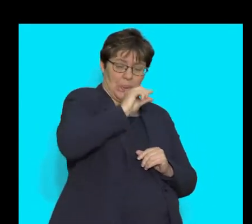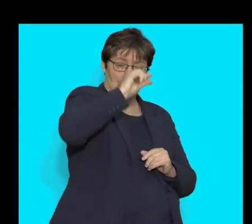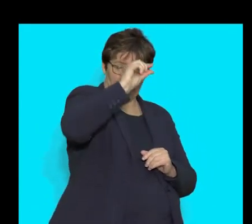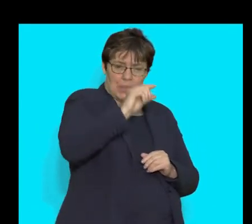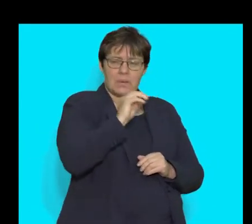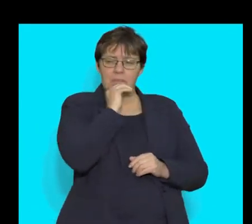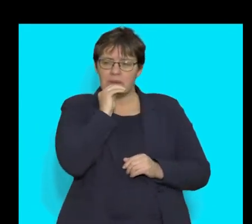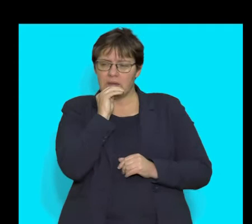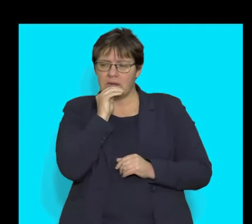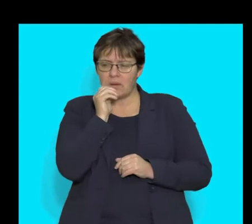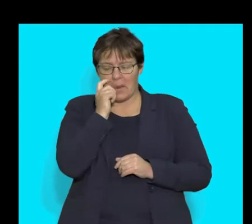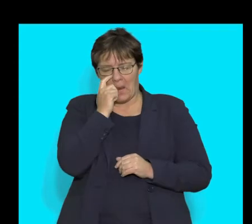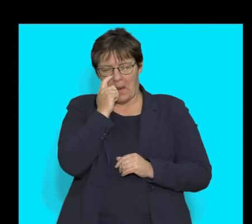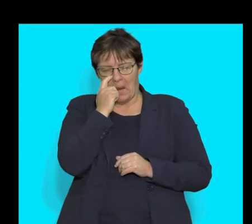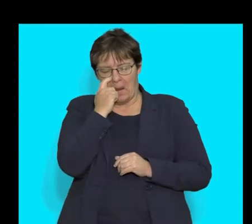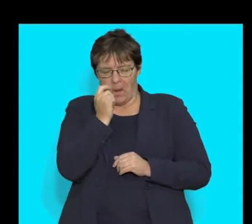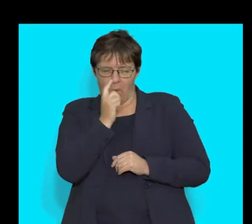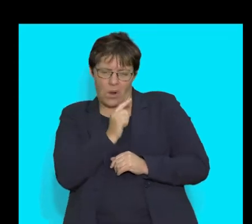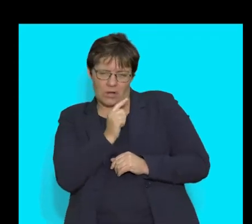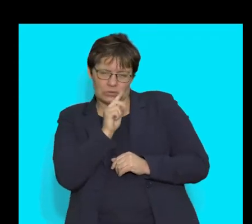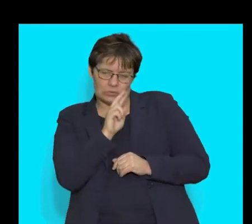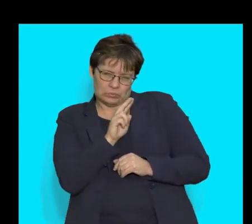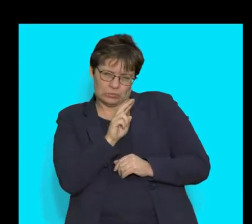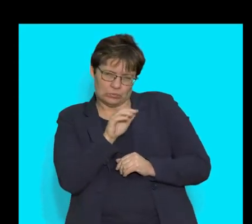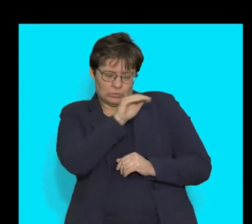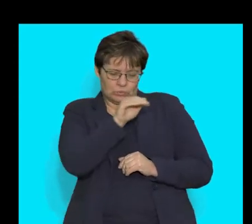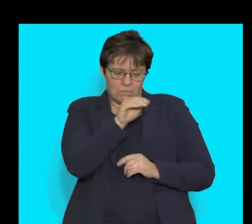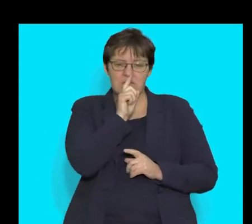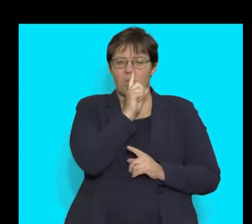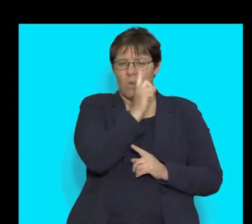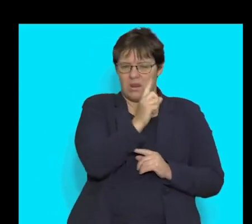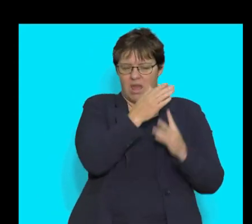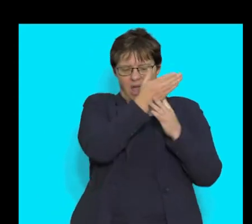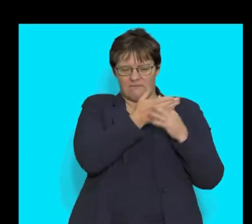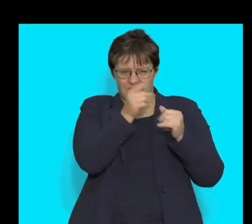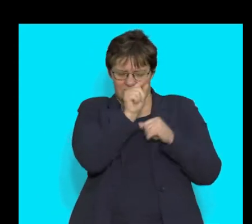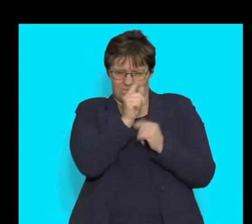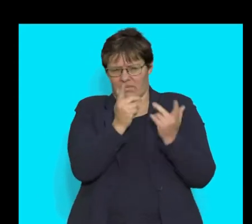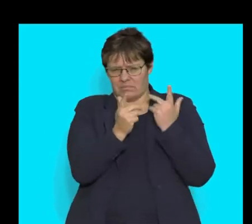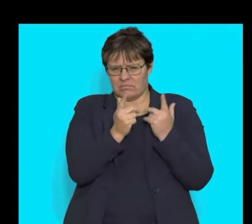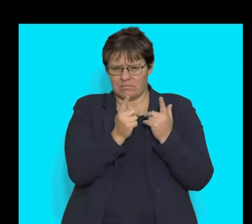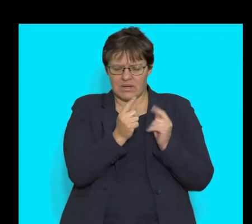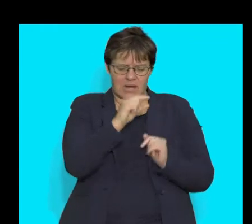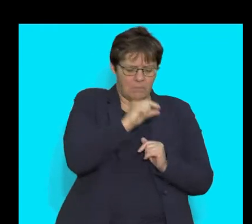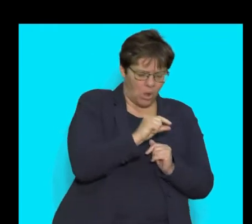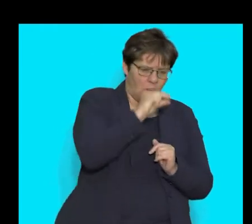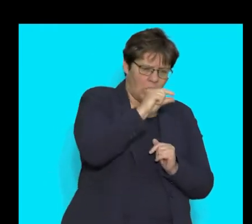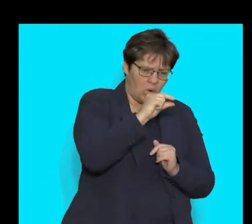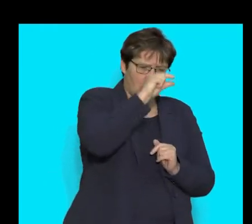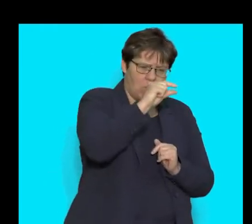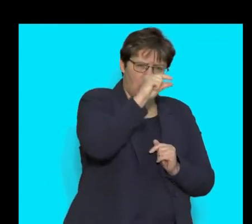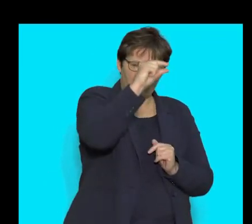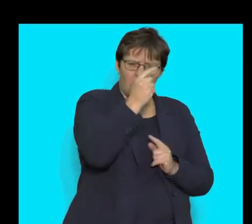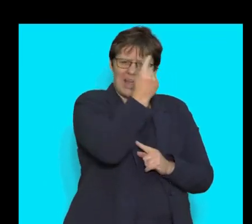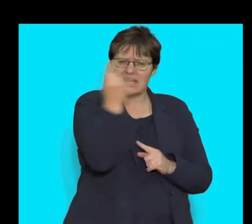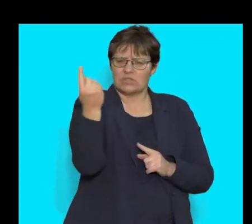1, 2, halfway through 2, that will be 1. So what is each small block going to be? Well, if